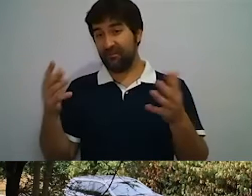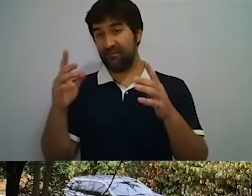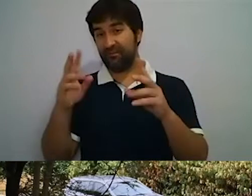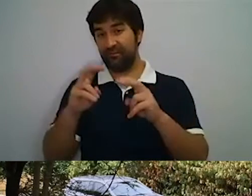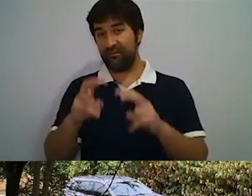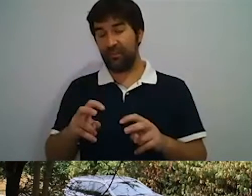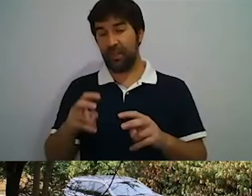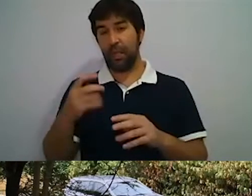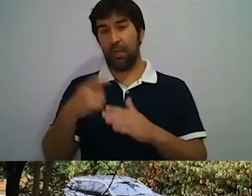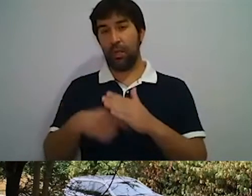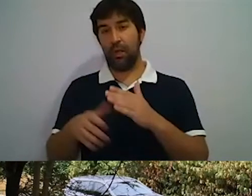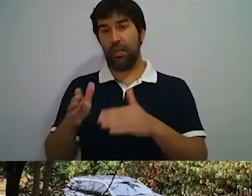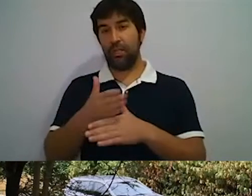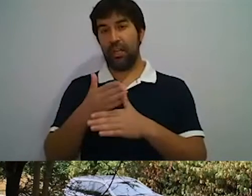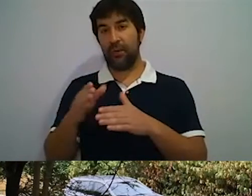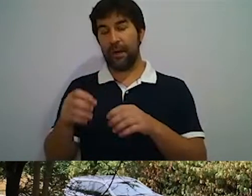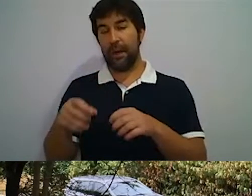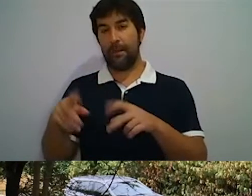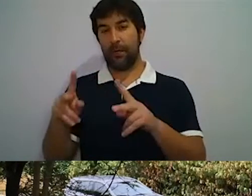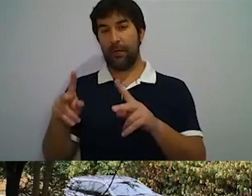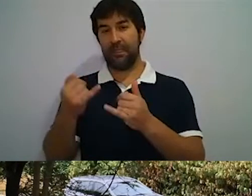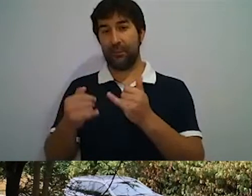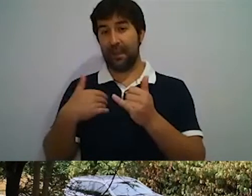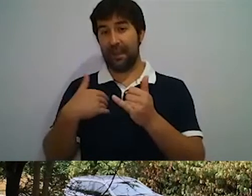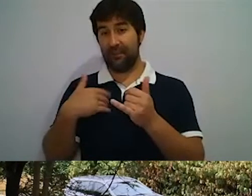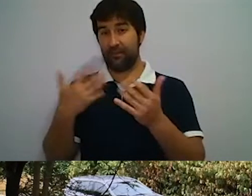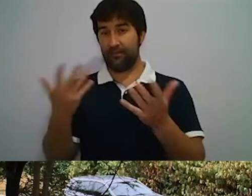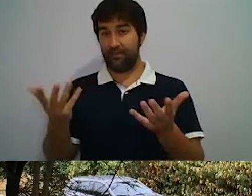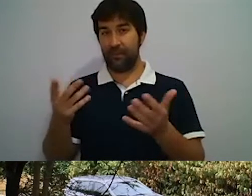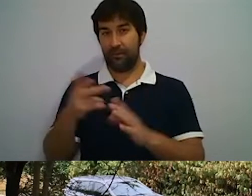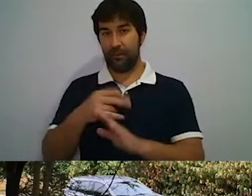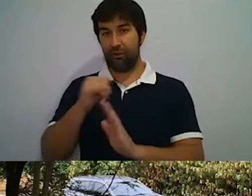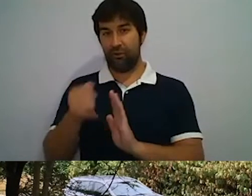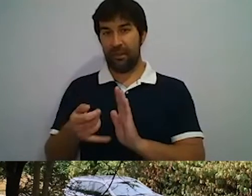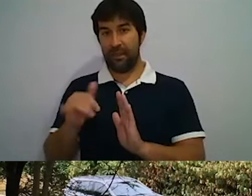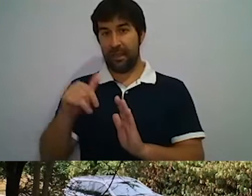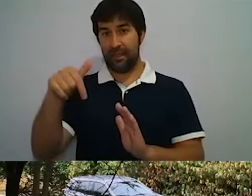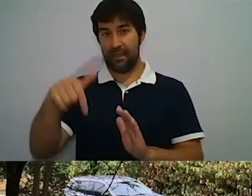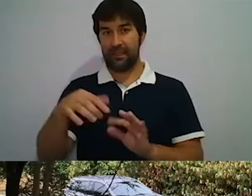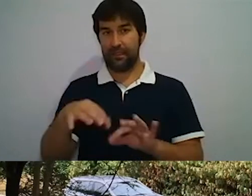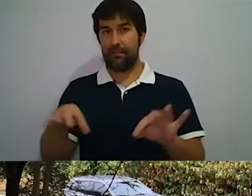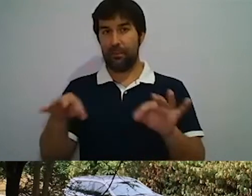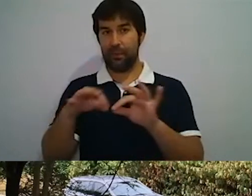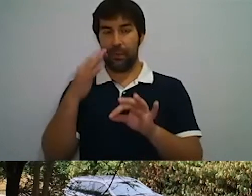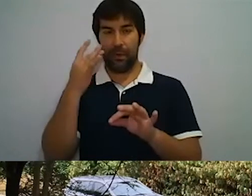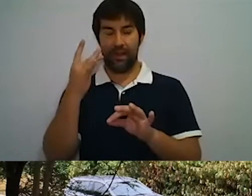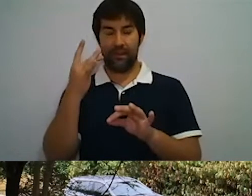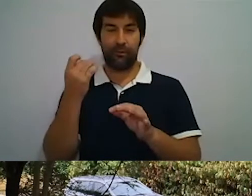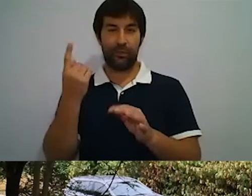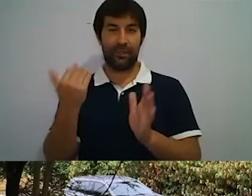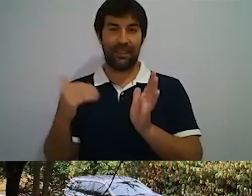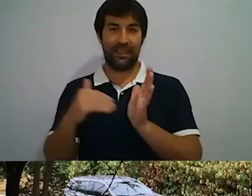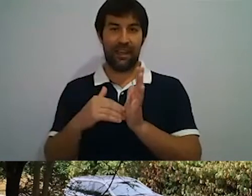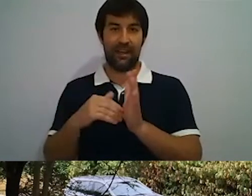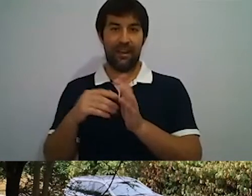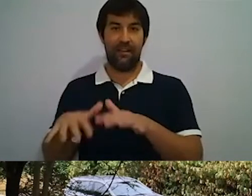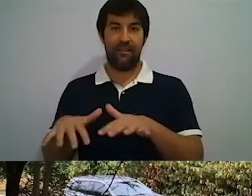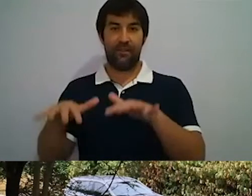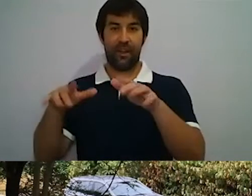intersections are very intuitive to use even by an adolescent. So if we can put the 12-year-old or 13-year-old that we love